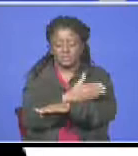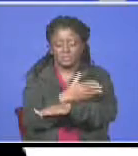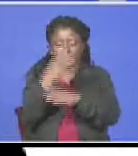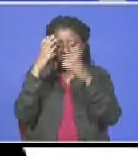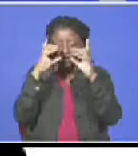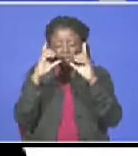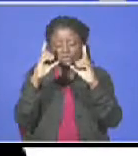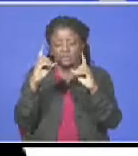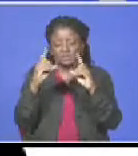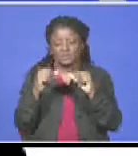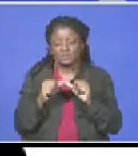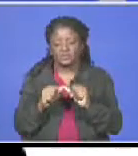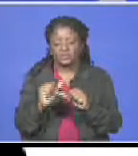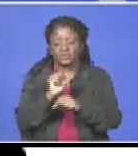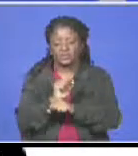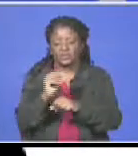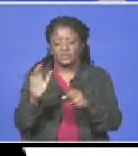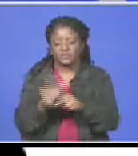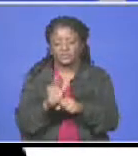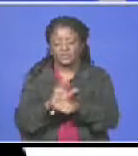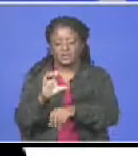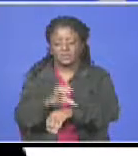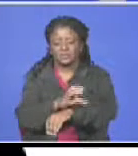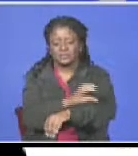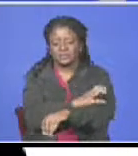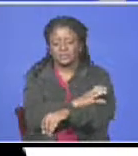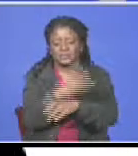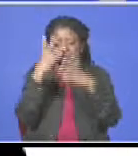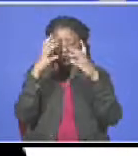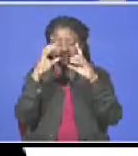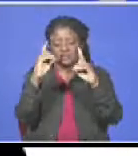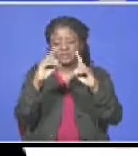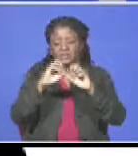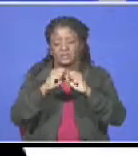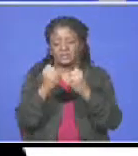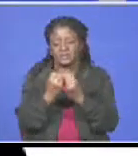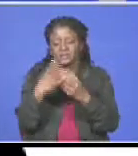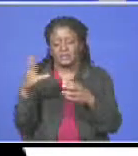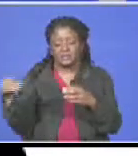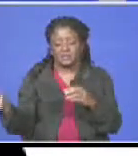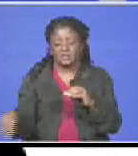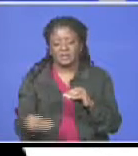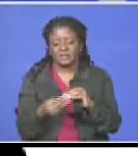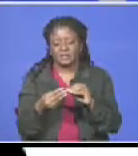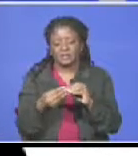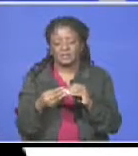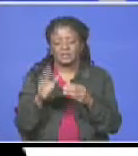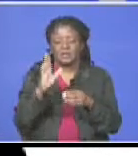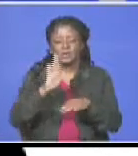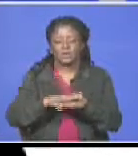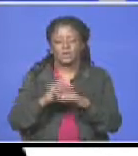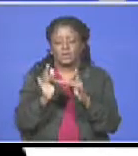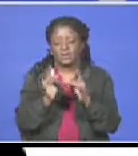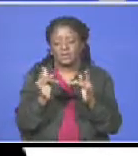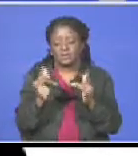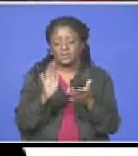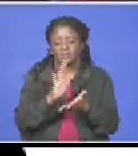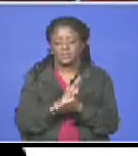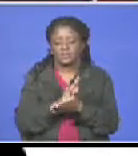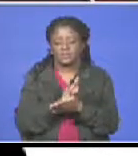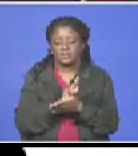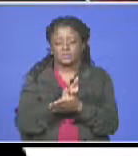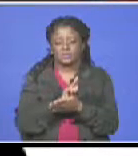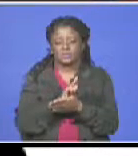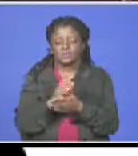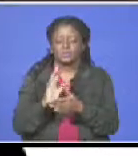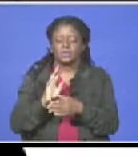fully digitalizing the public education system, as well as implementing online schooling. These are smart campuses, so